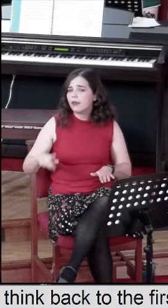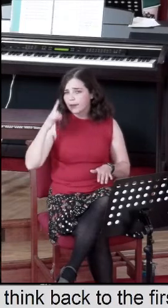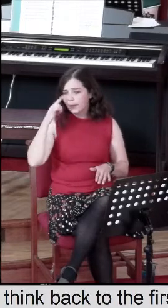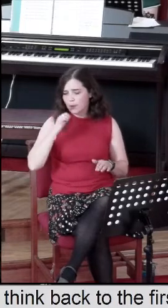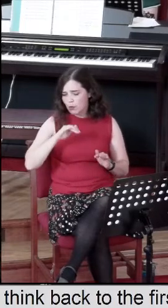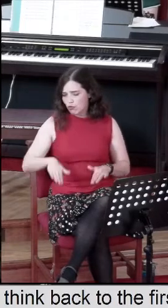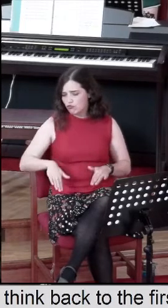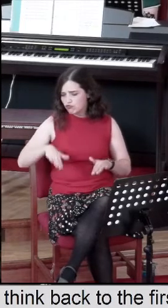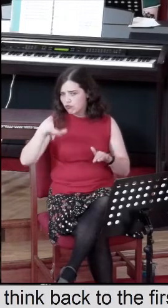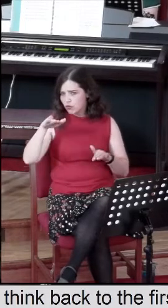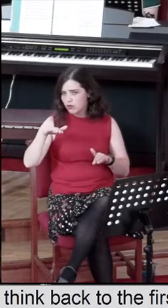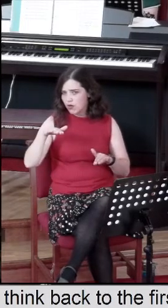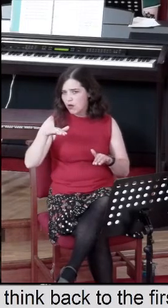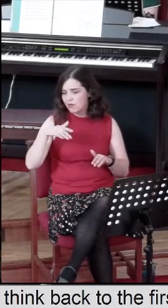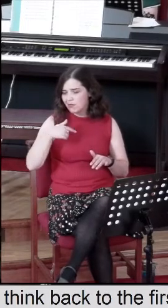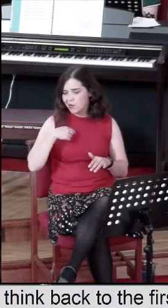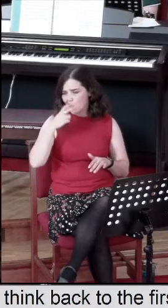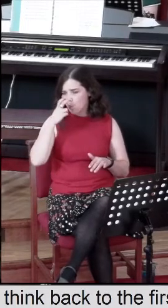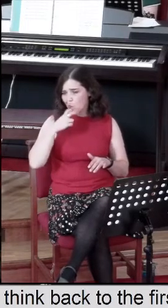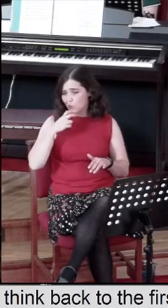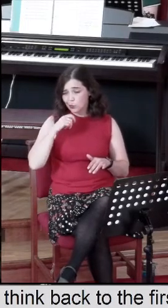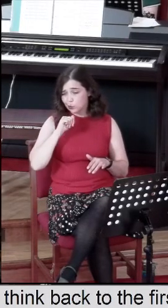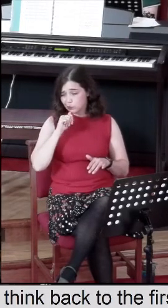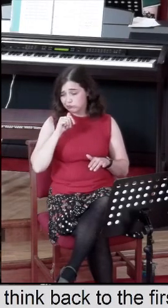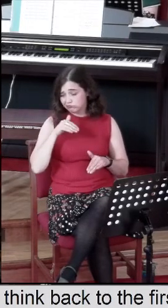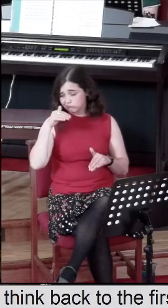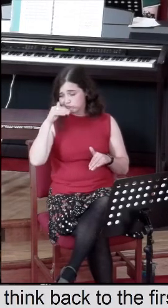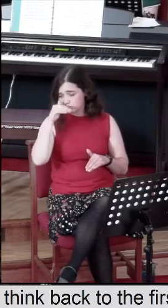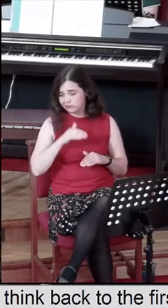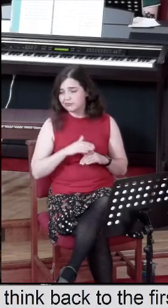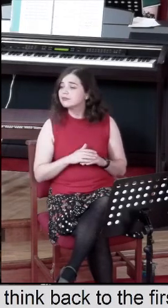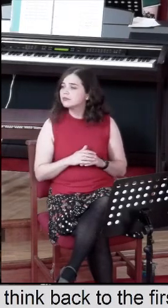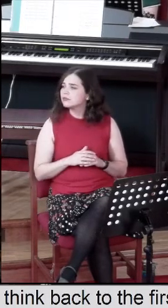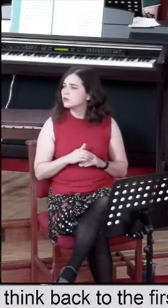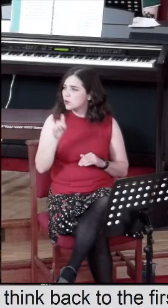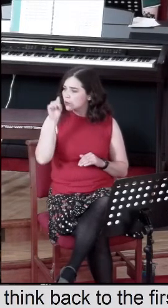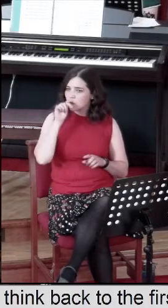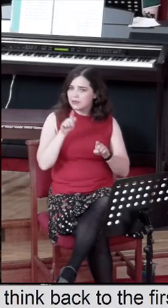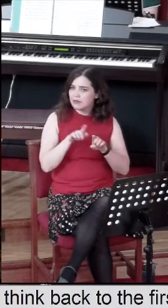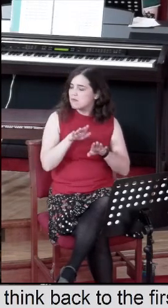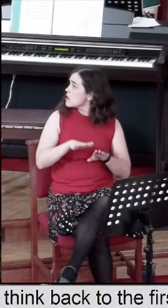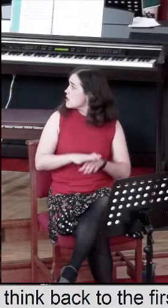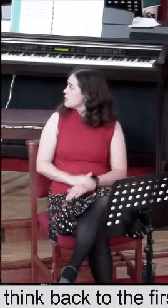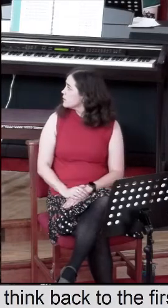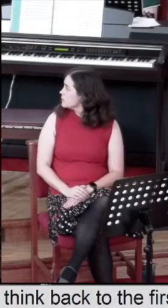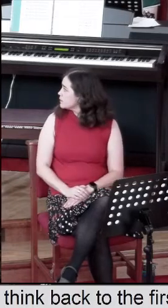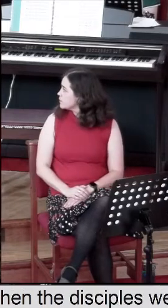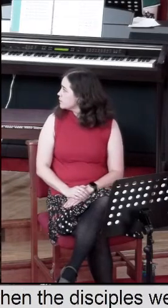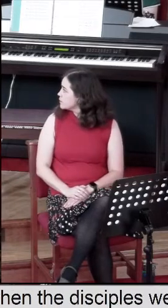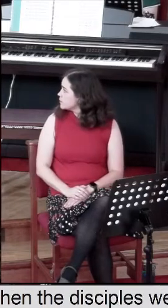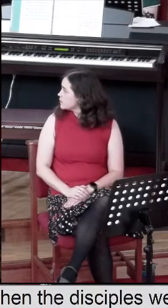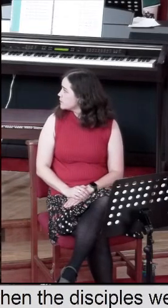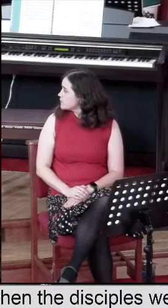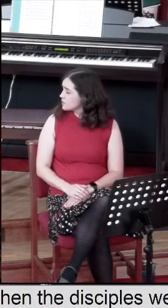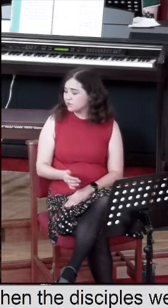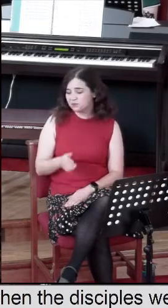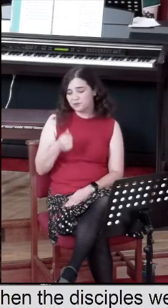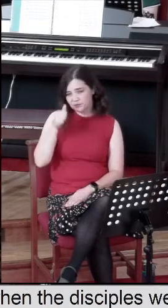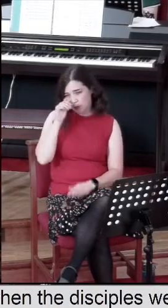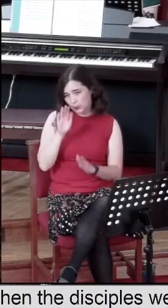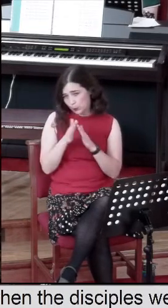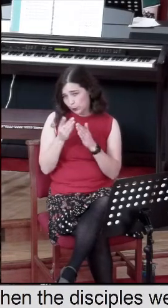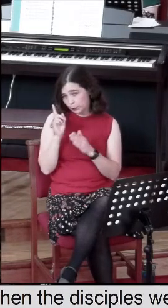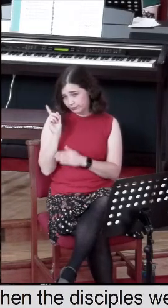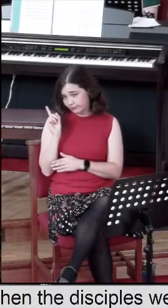who've grown up and are now far too old for Mr. Men books will know all about this. Those who have children